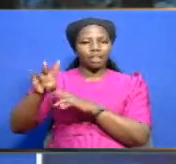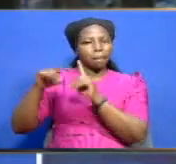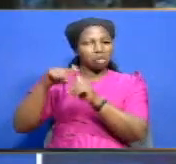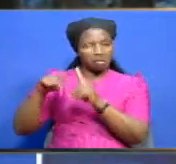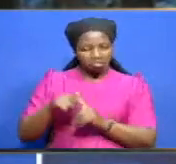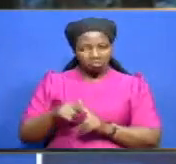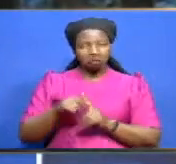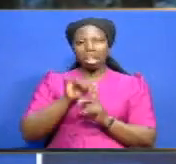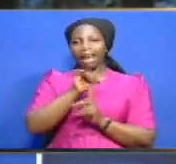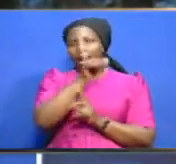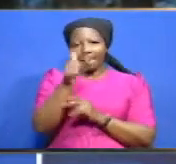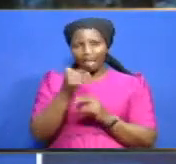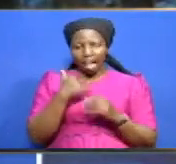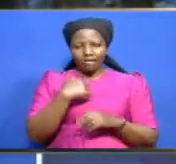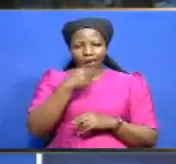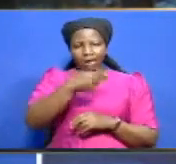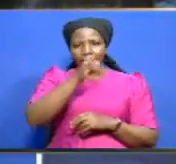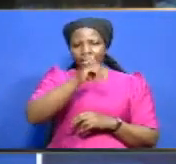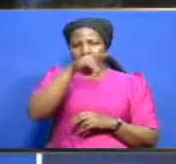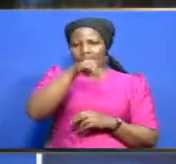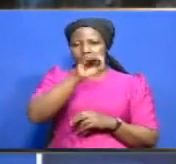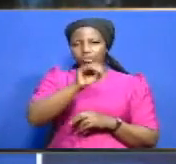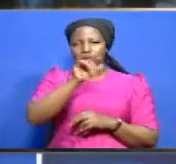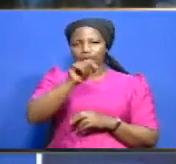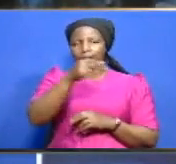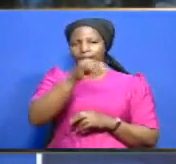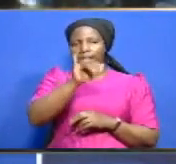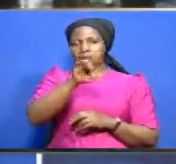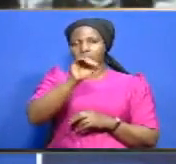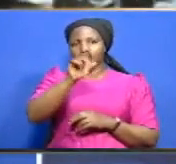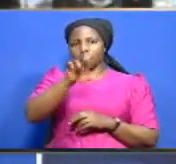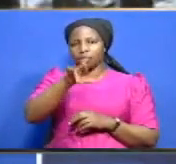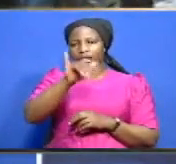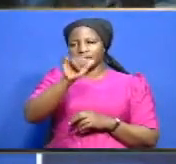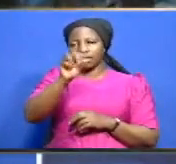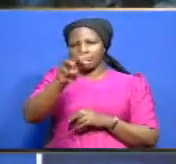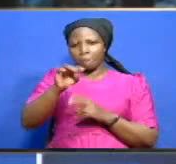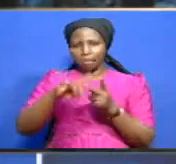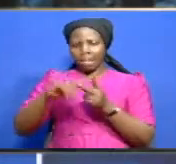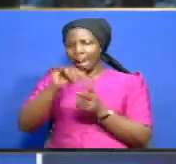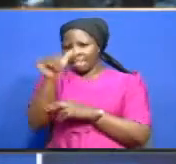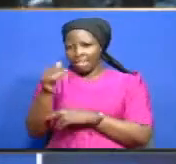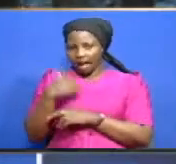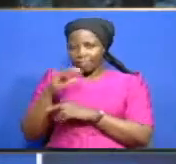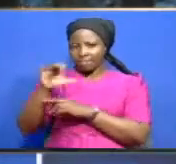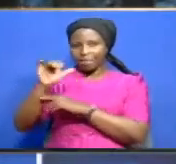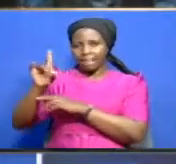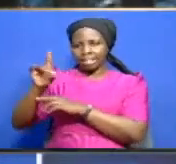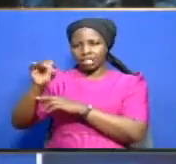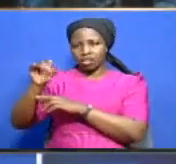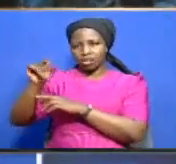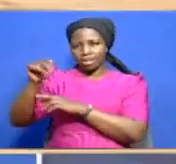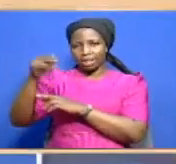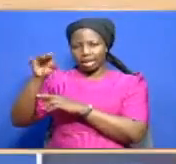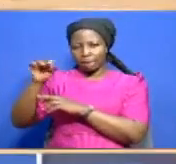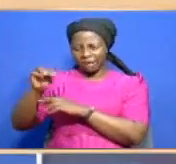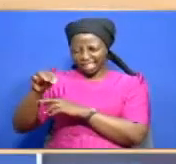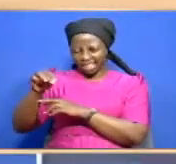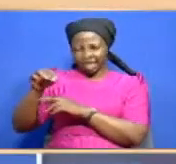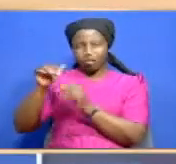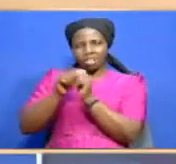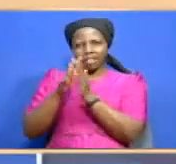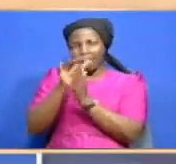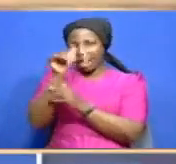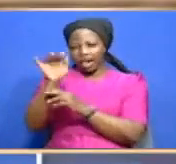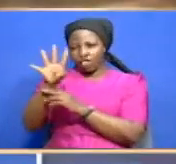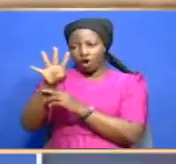had hypothyroidism, 1 with cardiomyopathy, and 4 with other cases. Meanwhile,